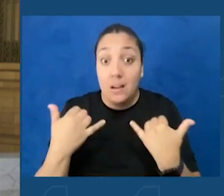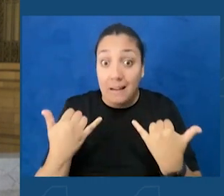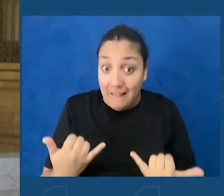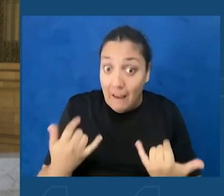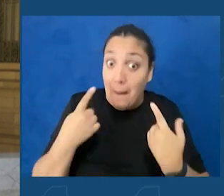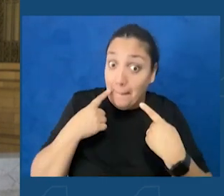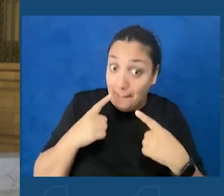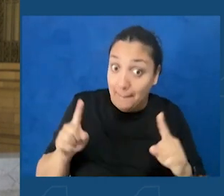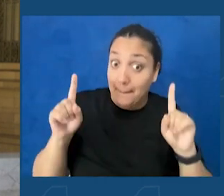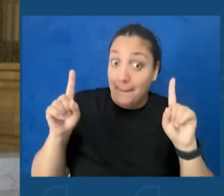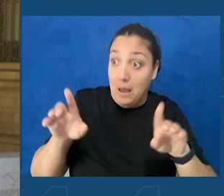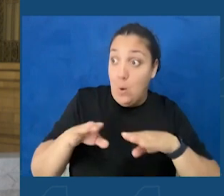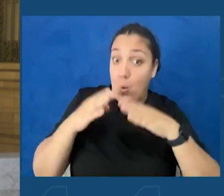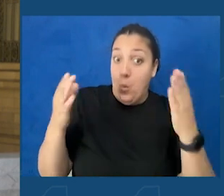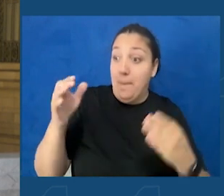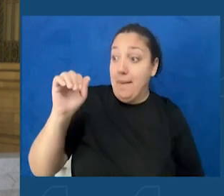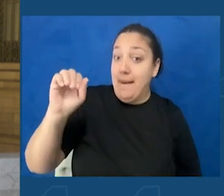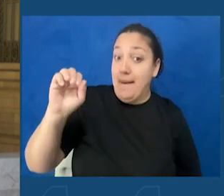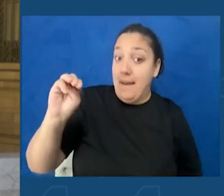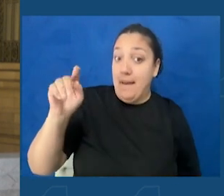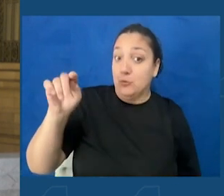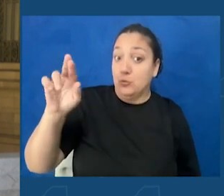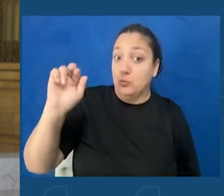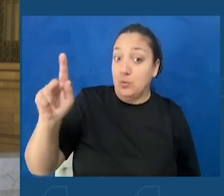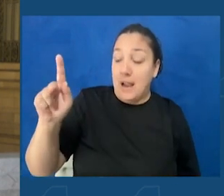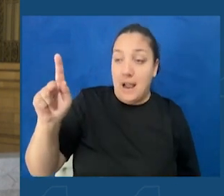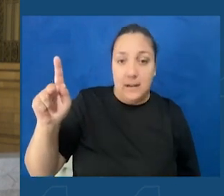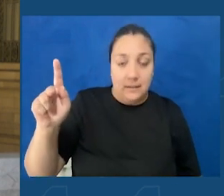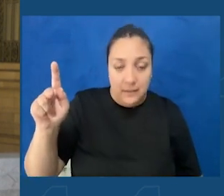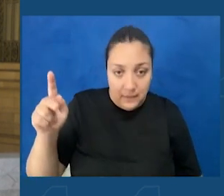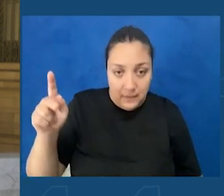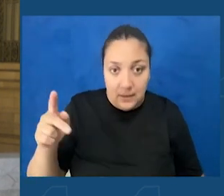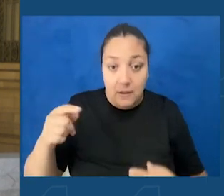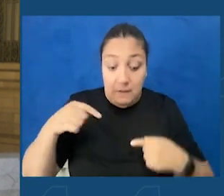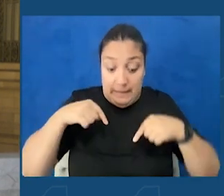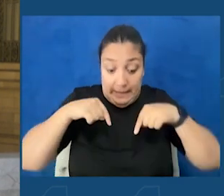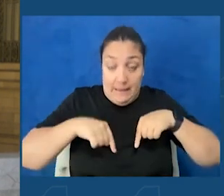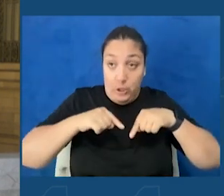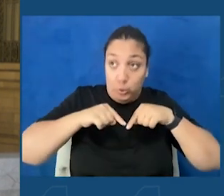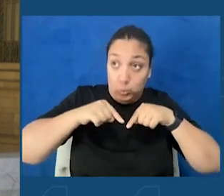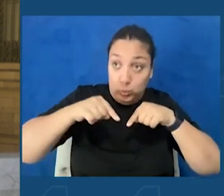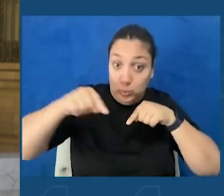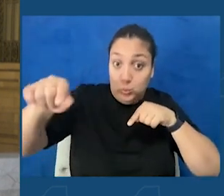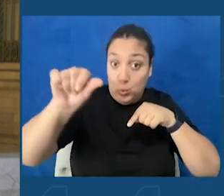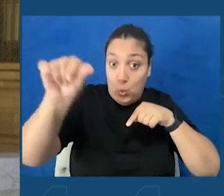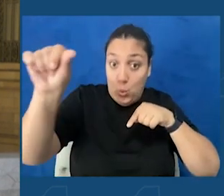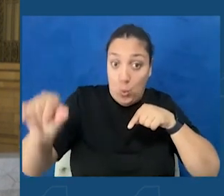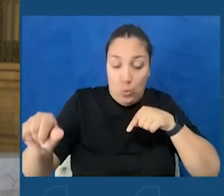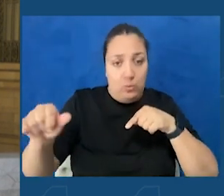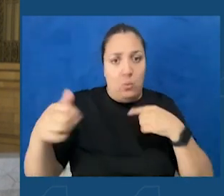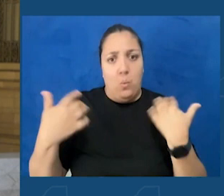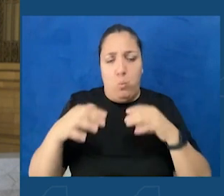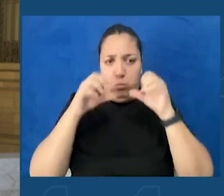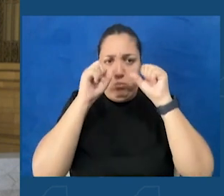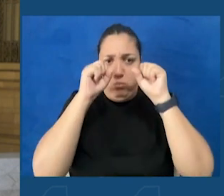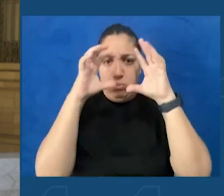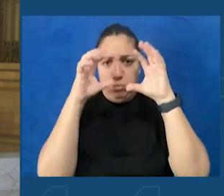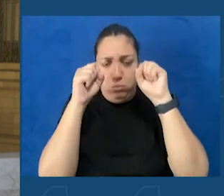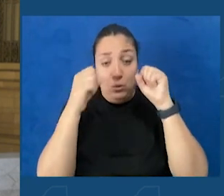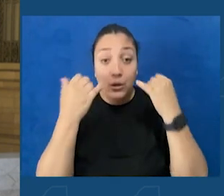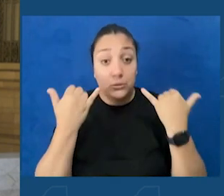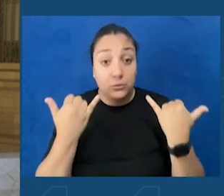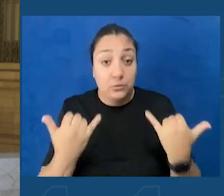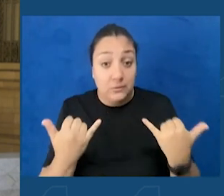to Albany, is nothing short of extraordinary. And I wanted to come here today and talk about how far we've